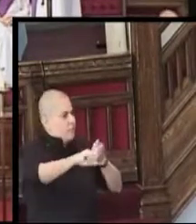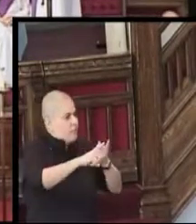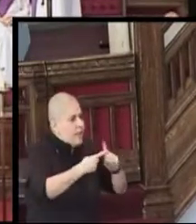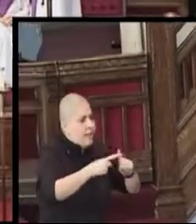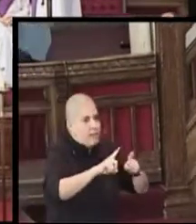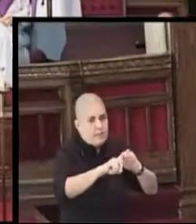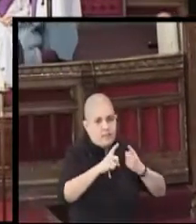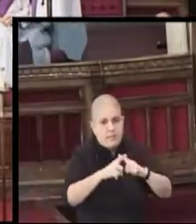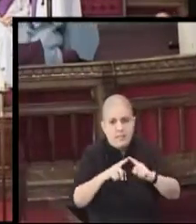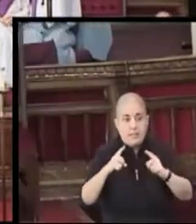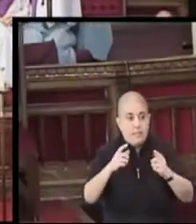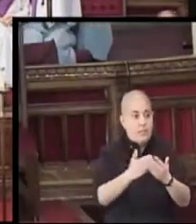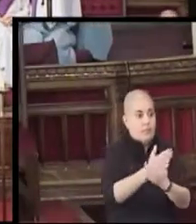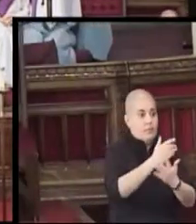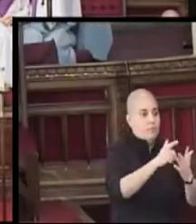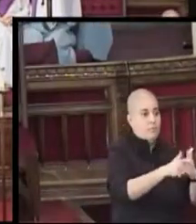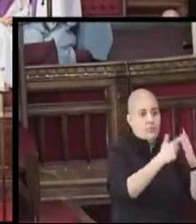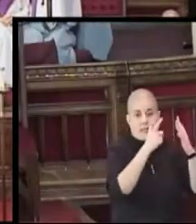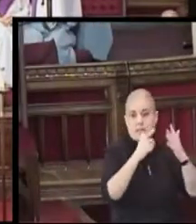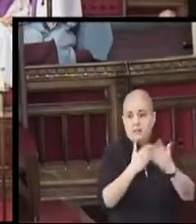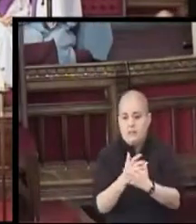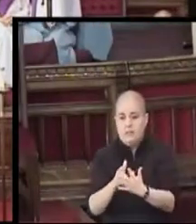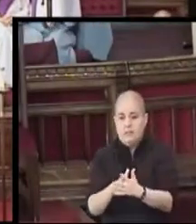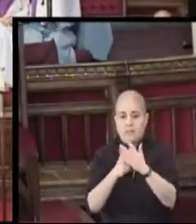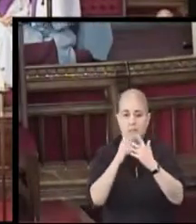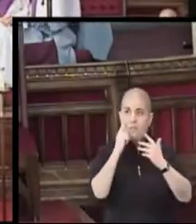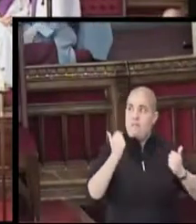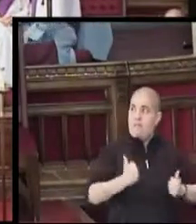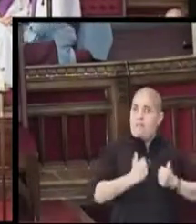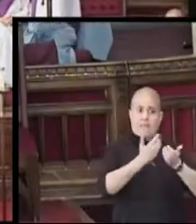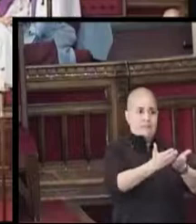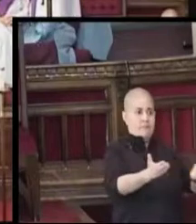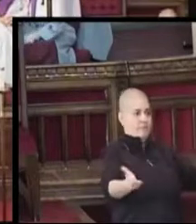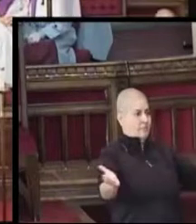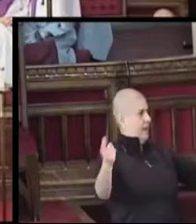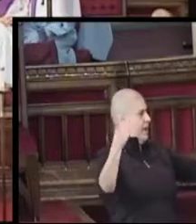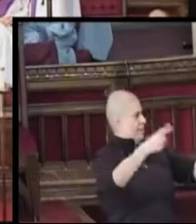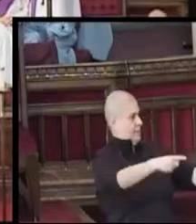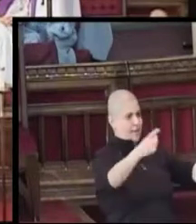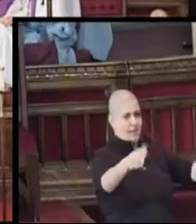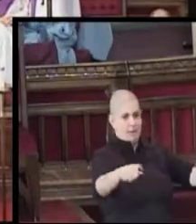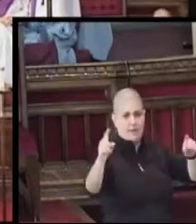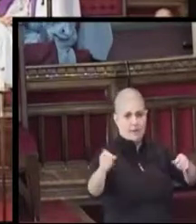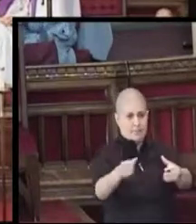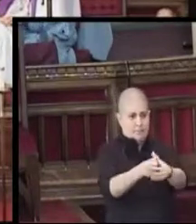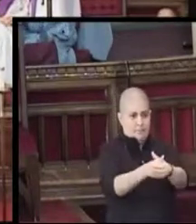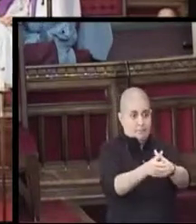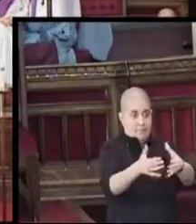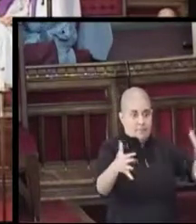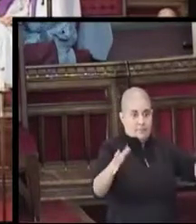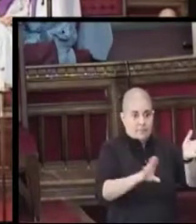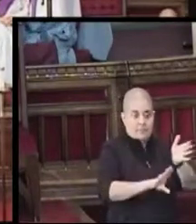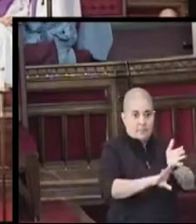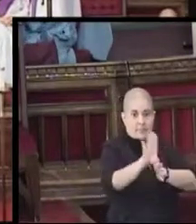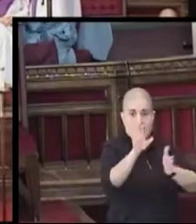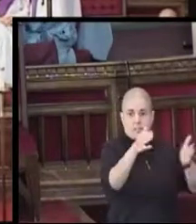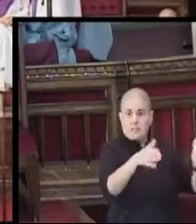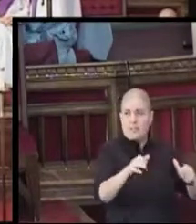beginnings, for life as it unfolds and new opportunities for growth.